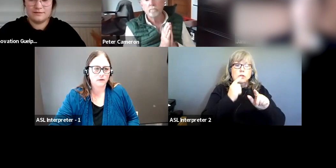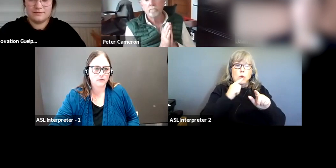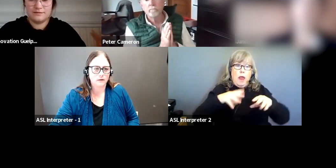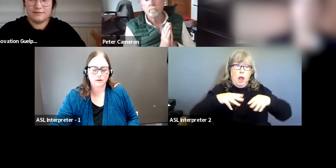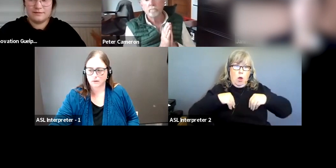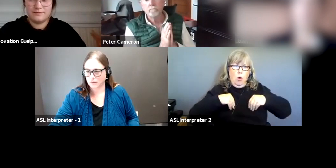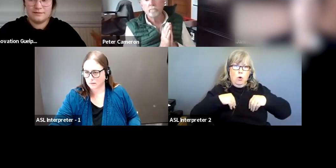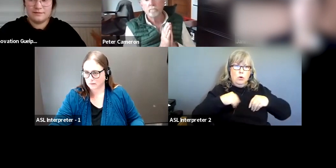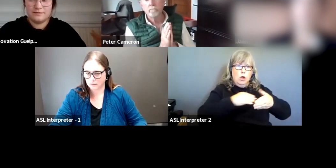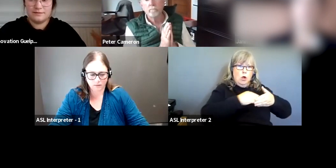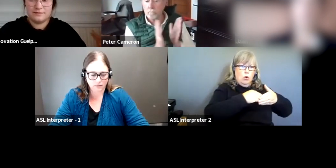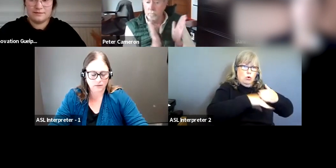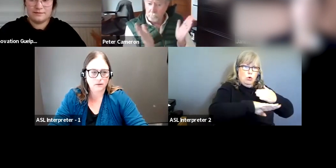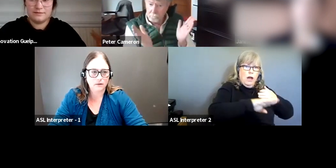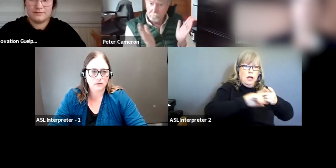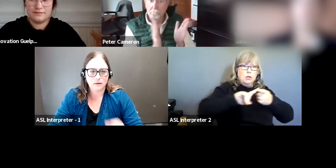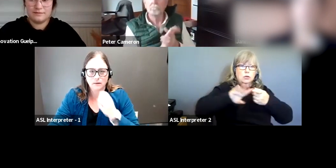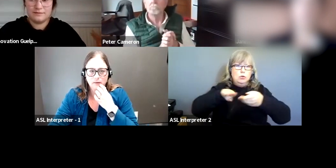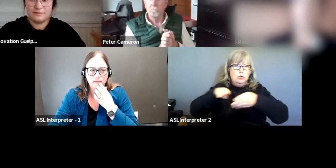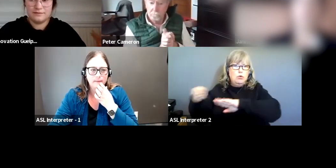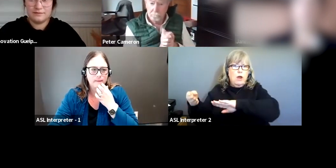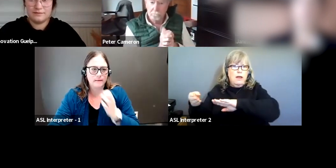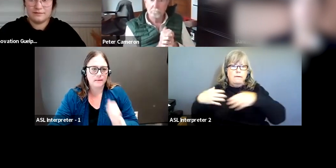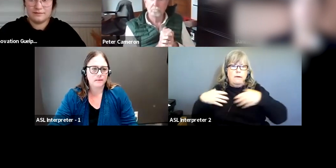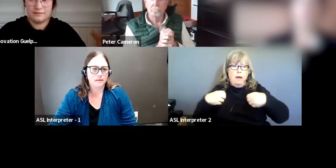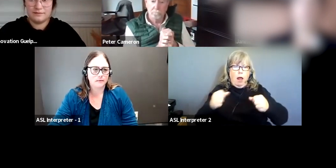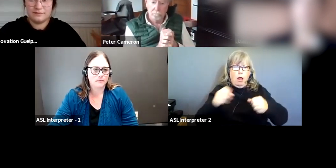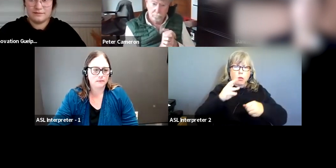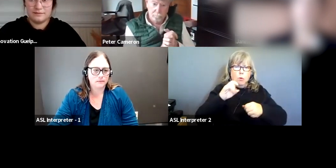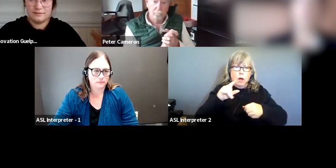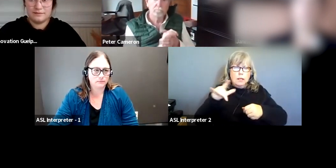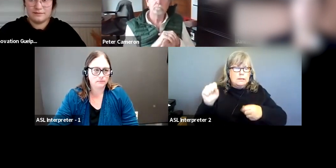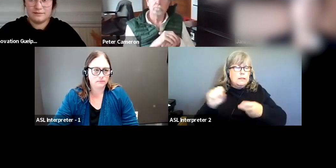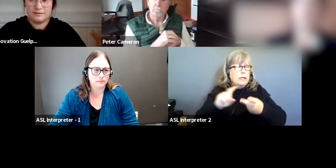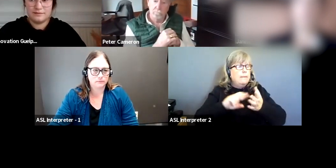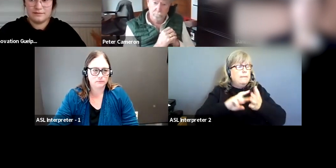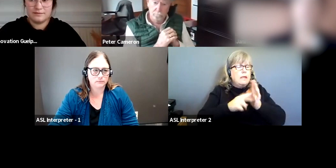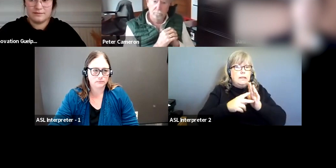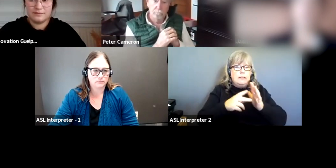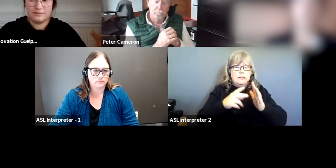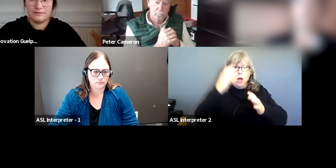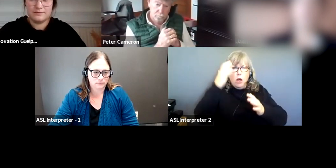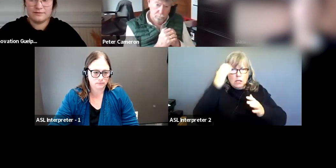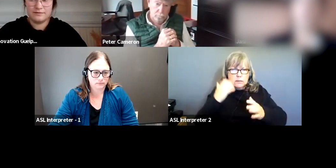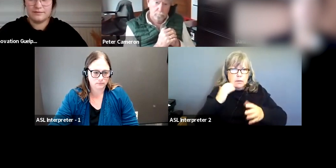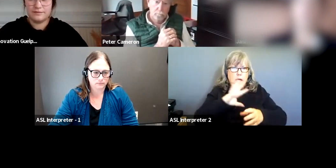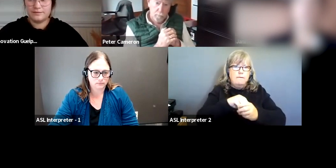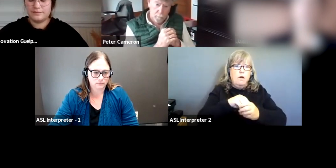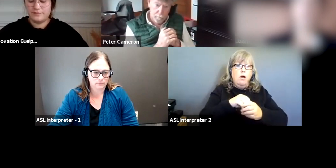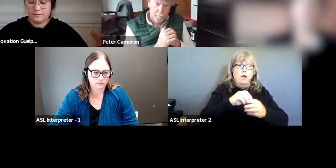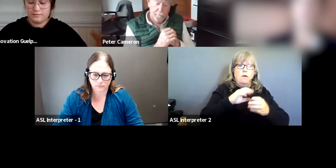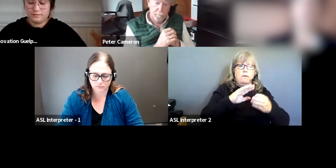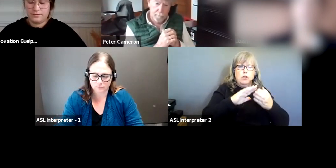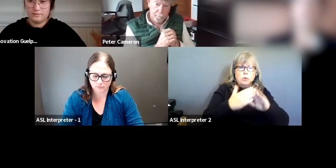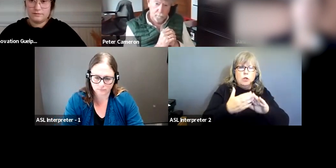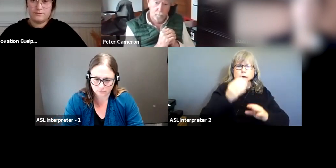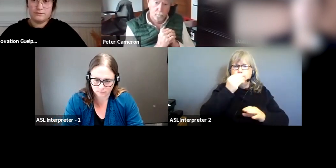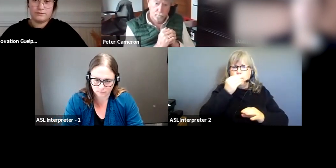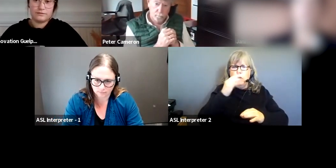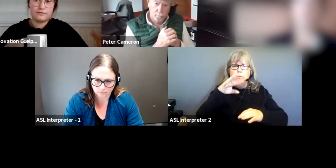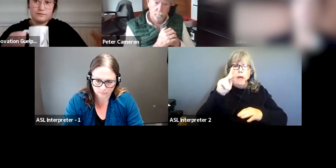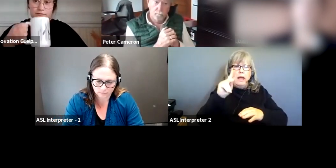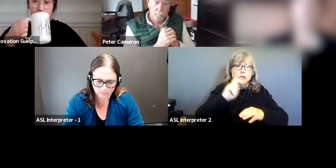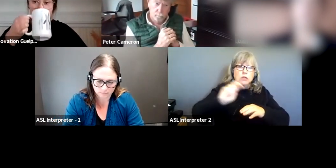and wellness of individuals, right? So hospitals are involved, primary care is involved, community service, food banks, transportation, all